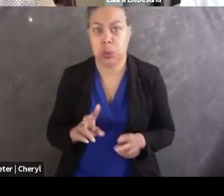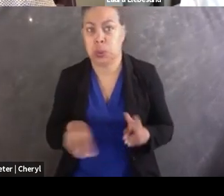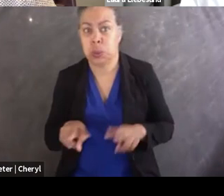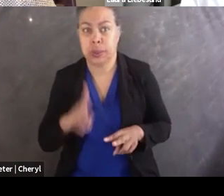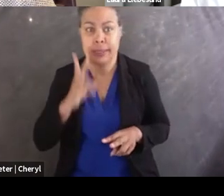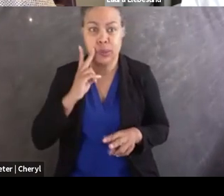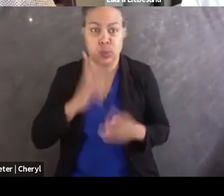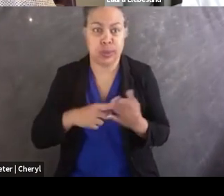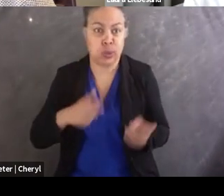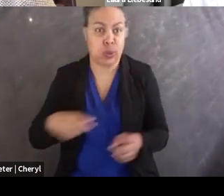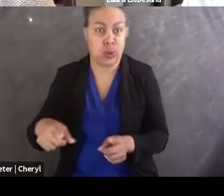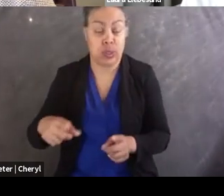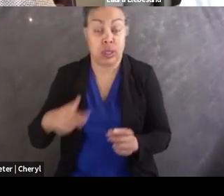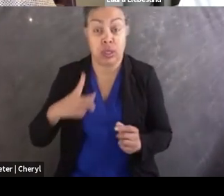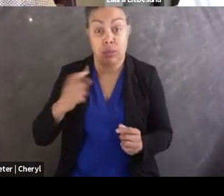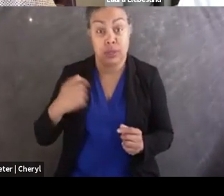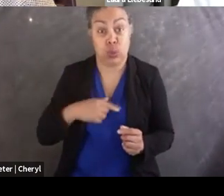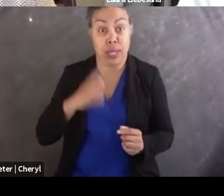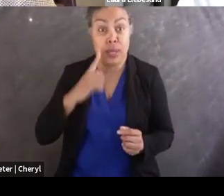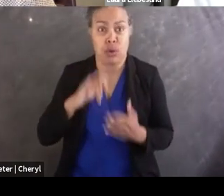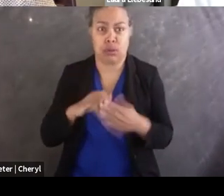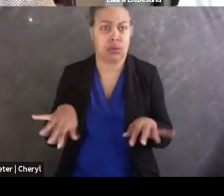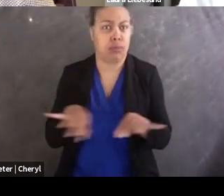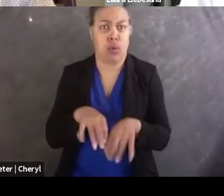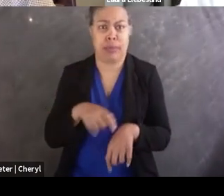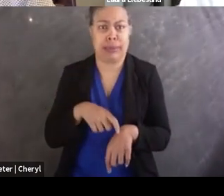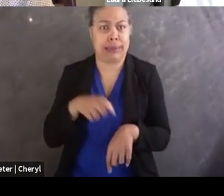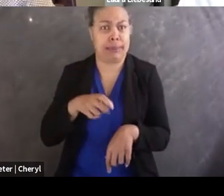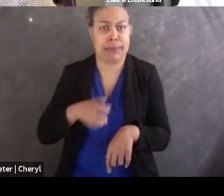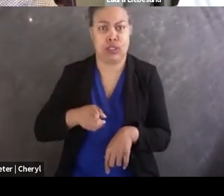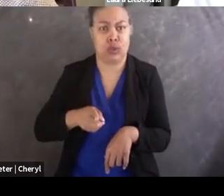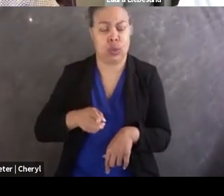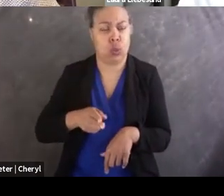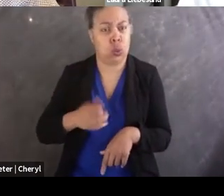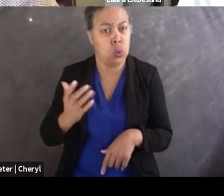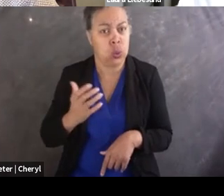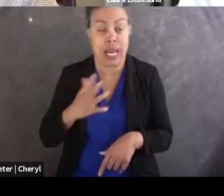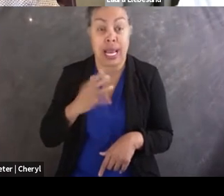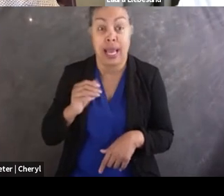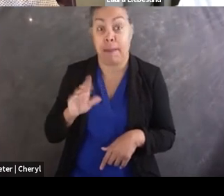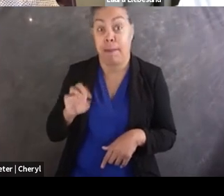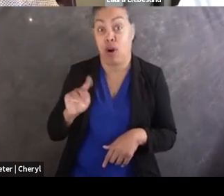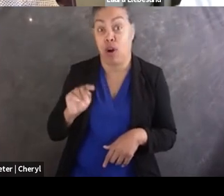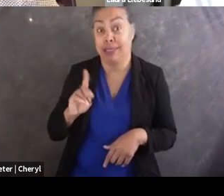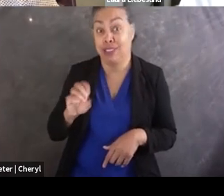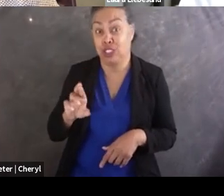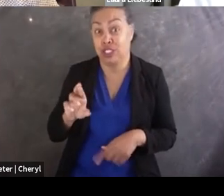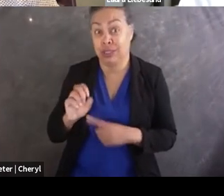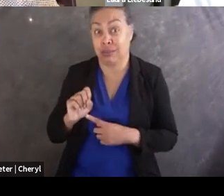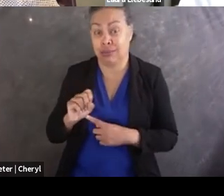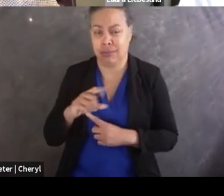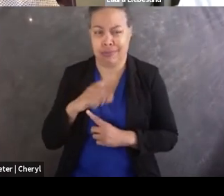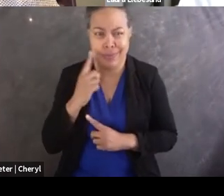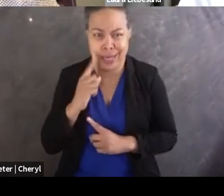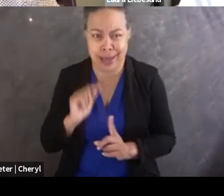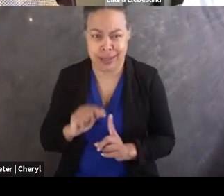because we figured that this was a really important historical moment. And the lens of bartenders, particularly Black bartenders in DC, was a